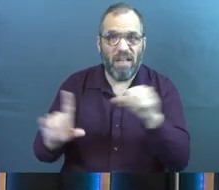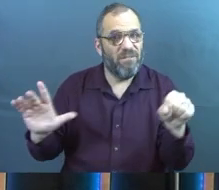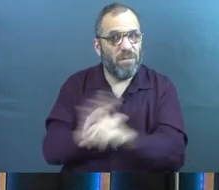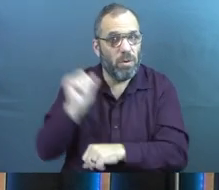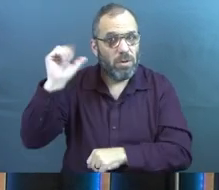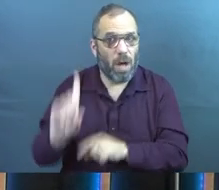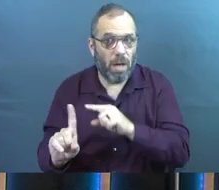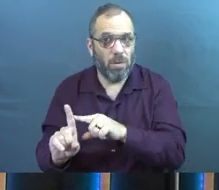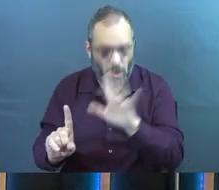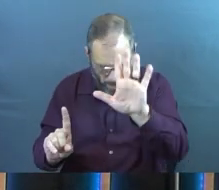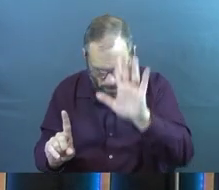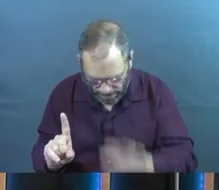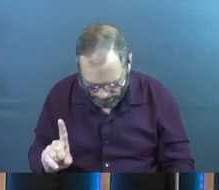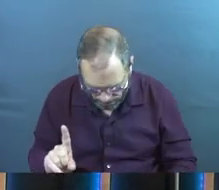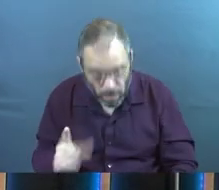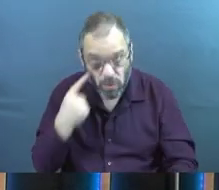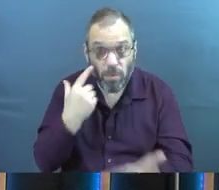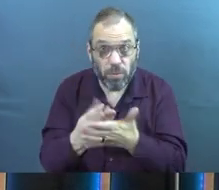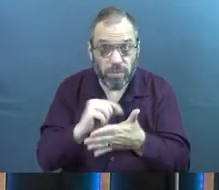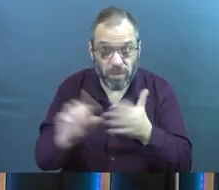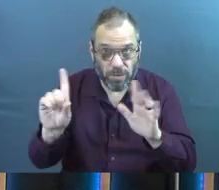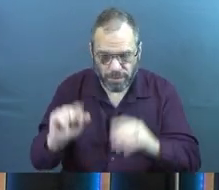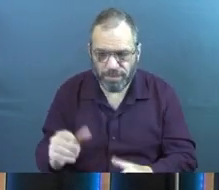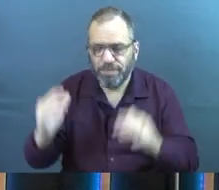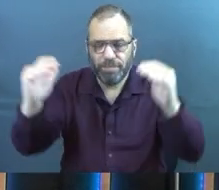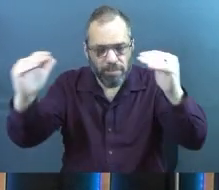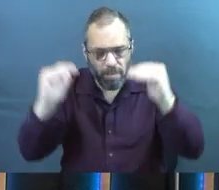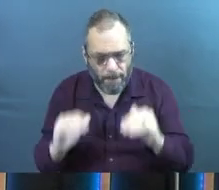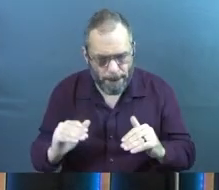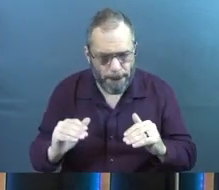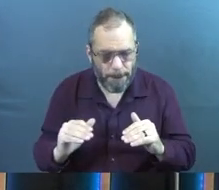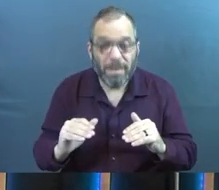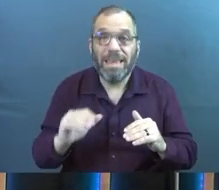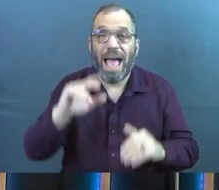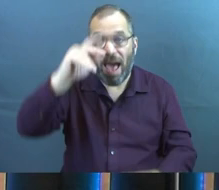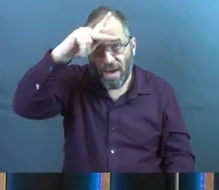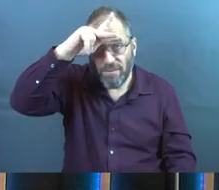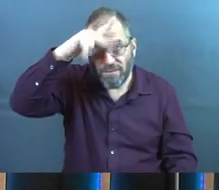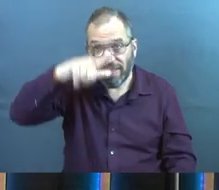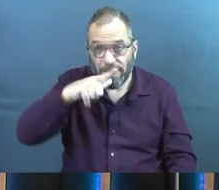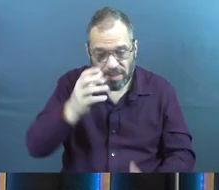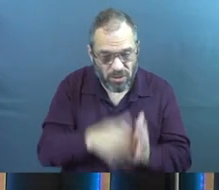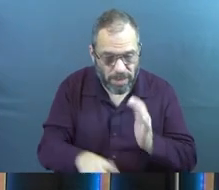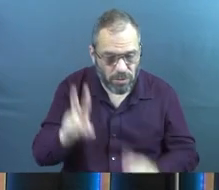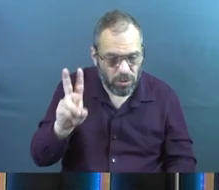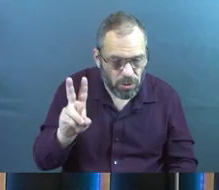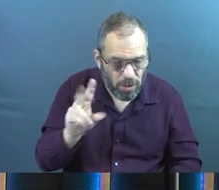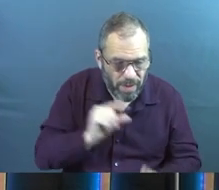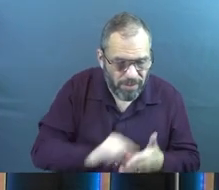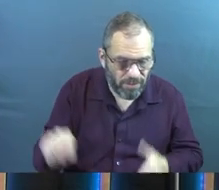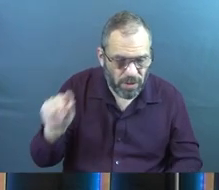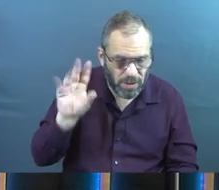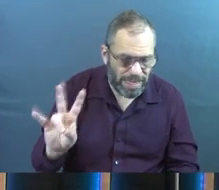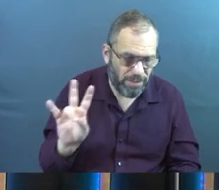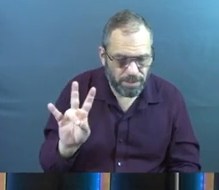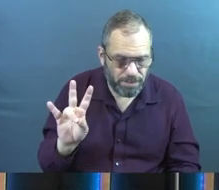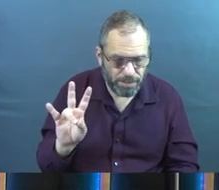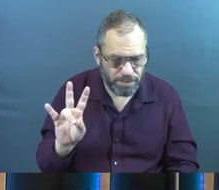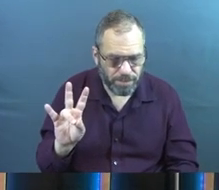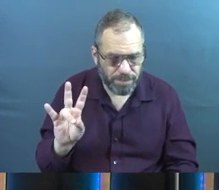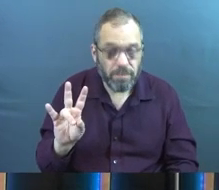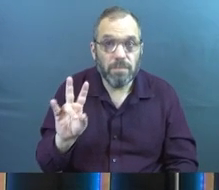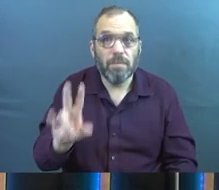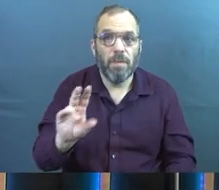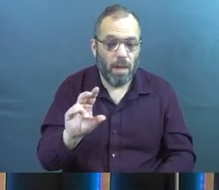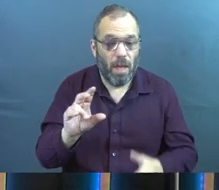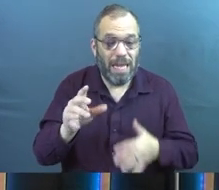fully God. Okay, so we got some scriptural evidence just with that. Next thing, this we're jumping back to Philippians 2. This is coming from verse 7. So